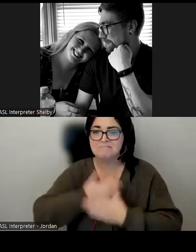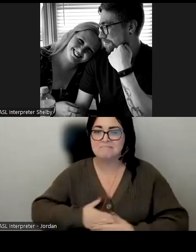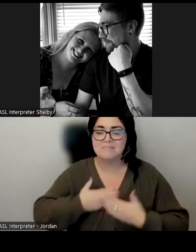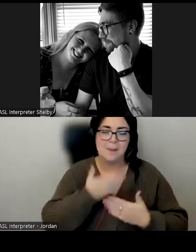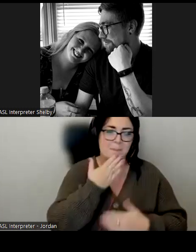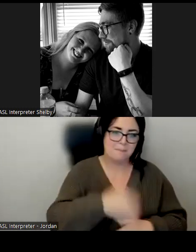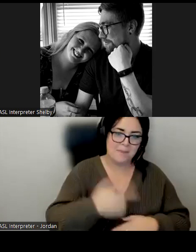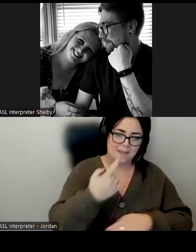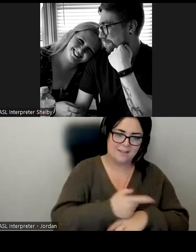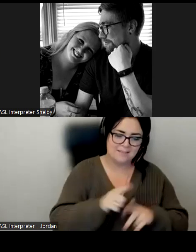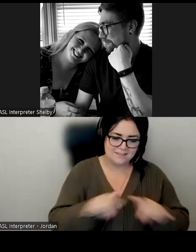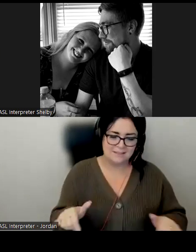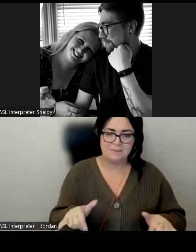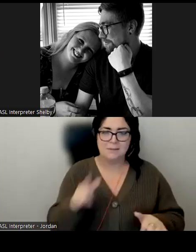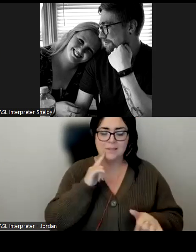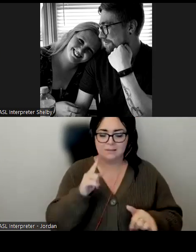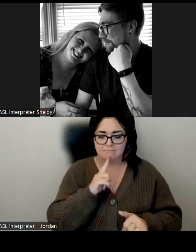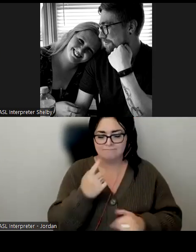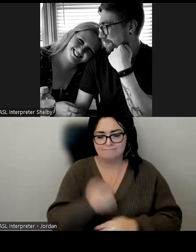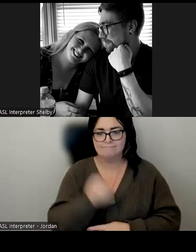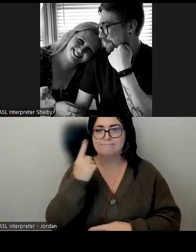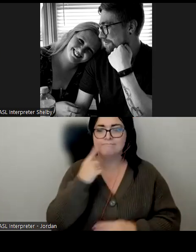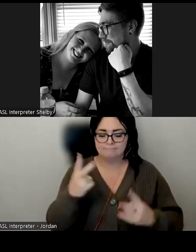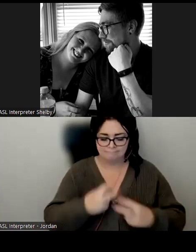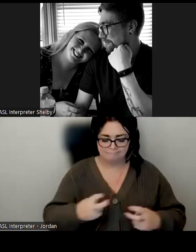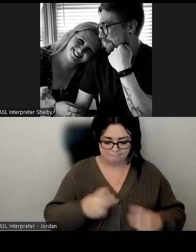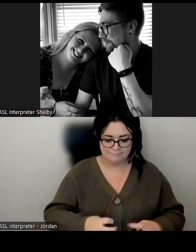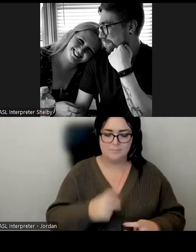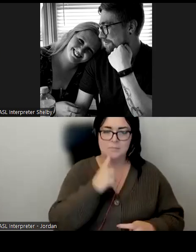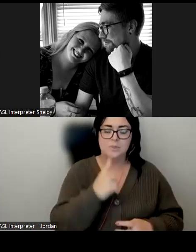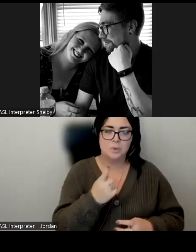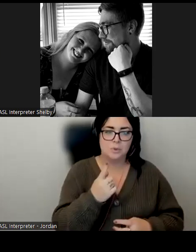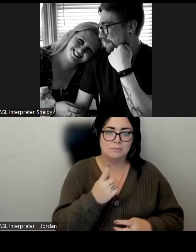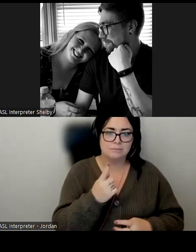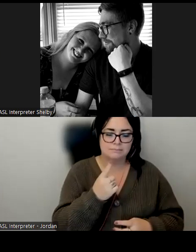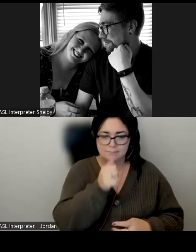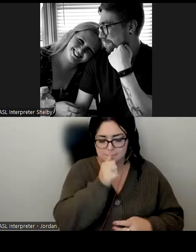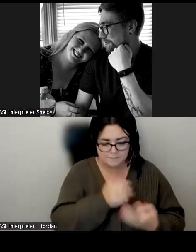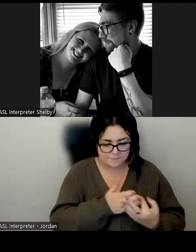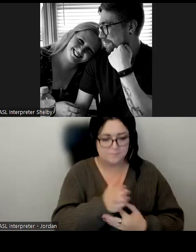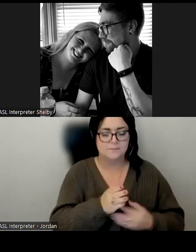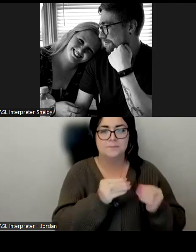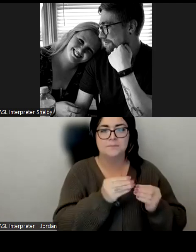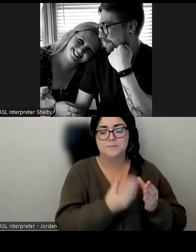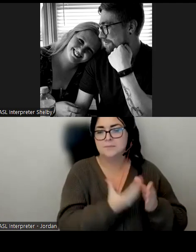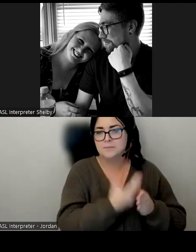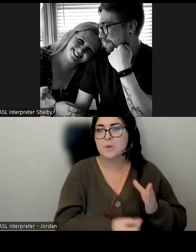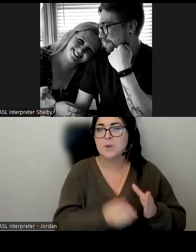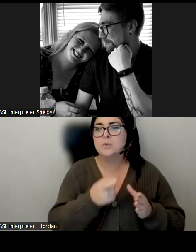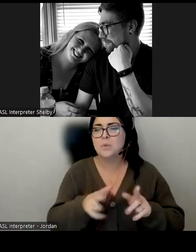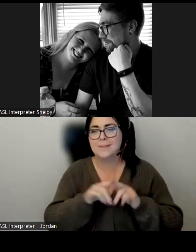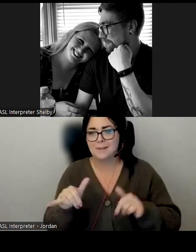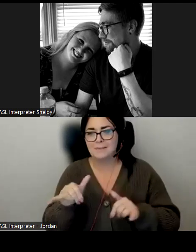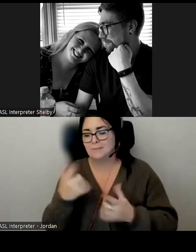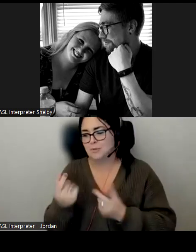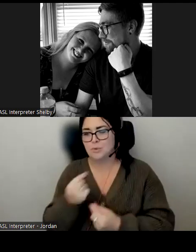spend time dealing with our loss and time away from it, doing other things. All this is part of the normal process